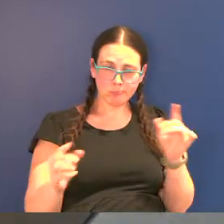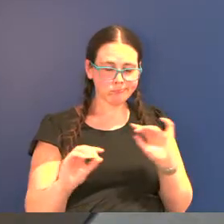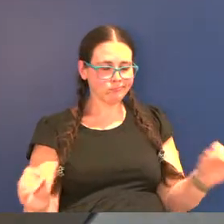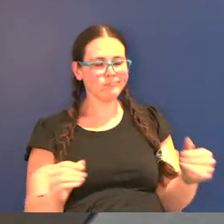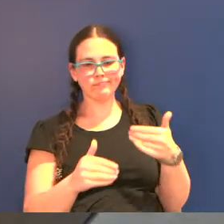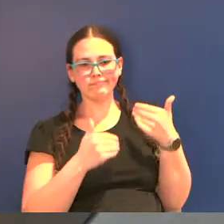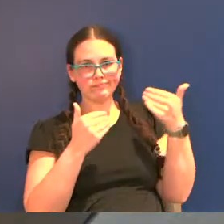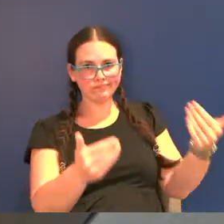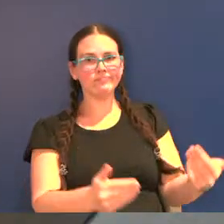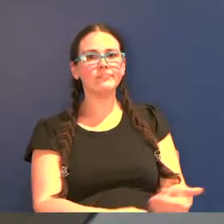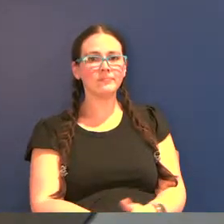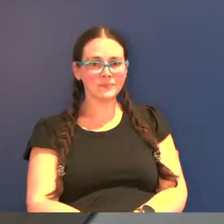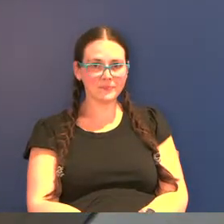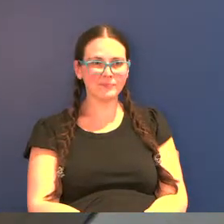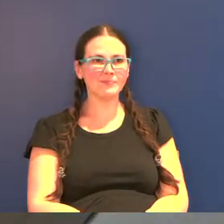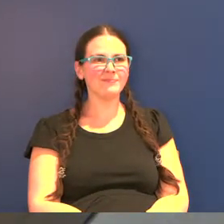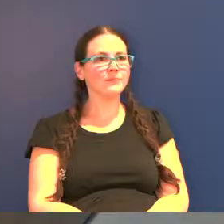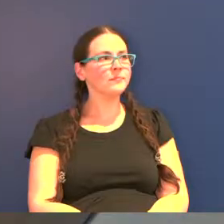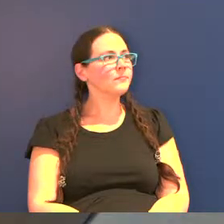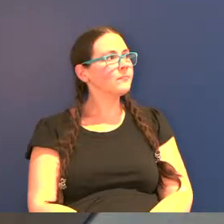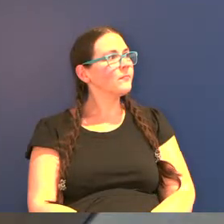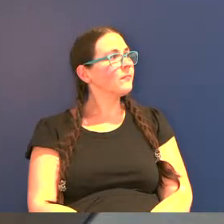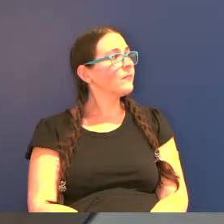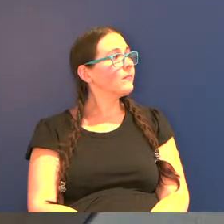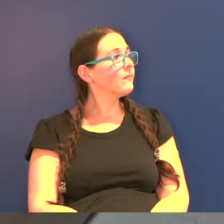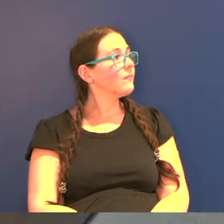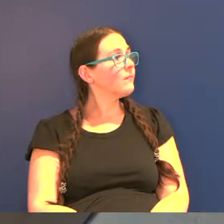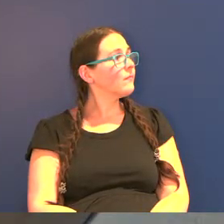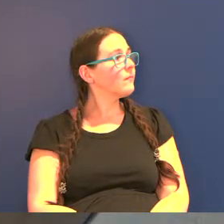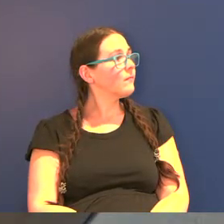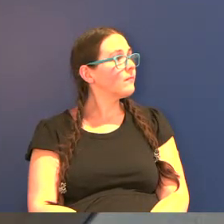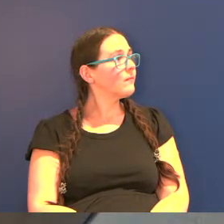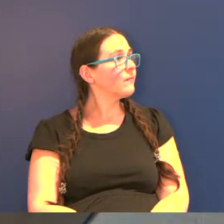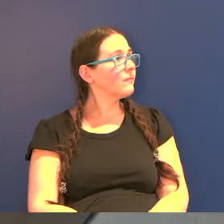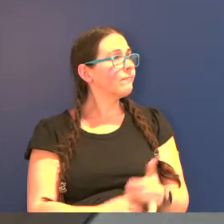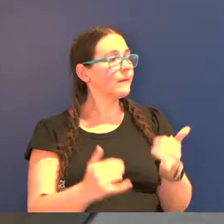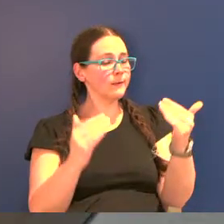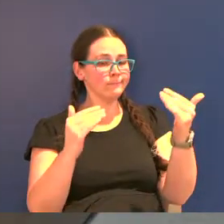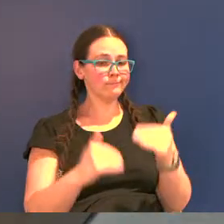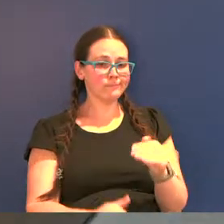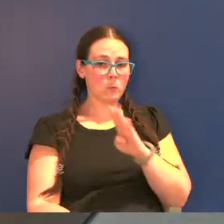motion carries. All right, I guess moving on then to board forum.